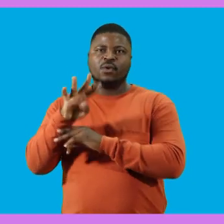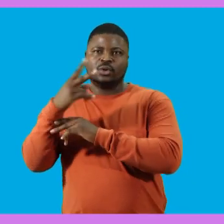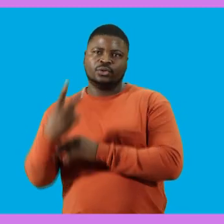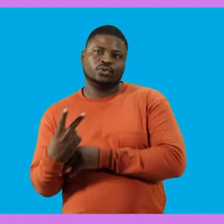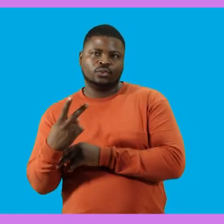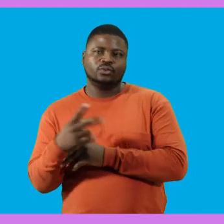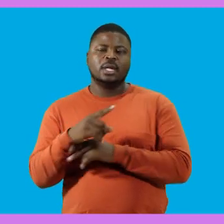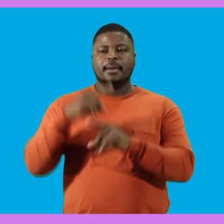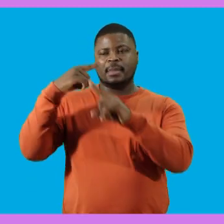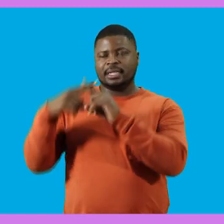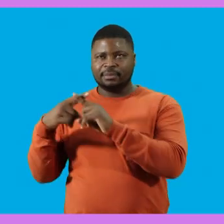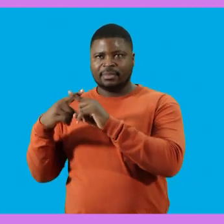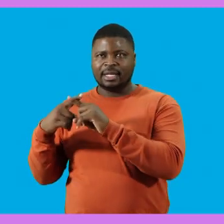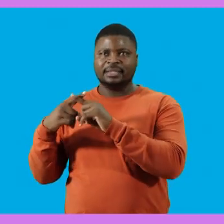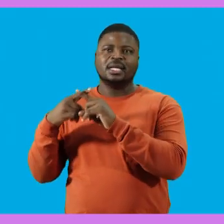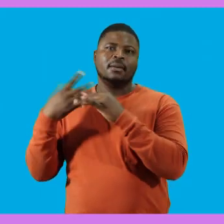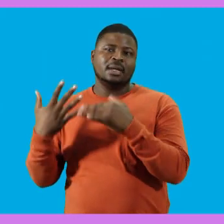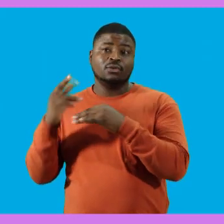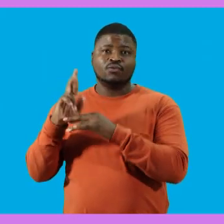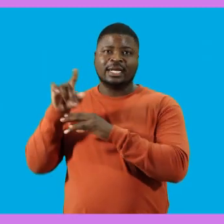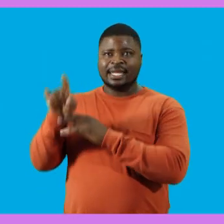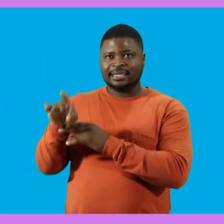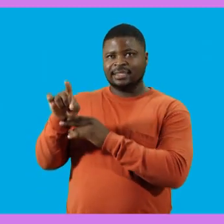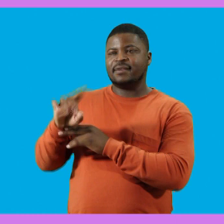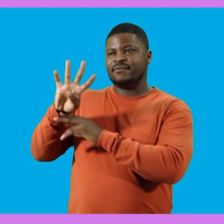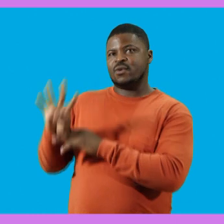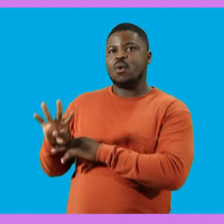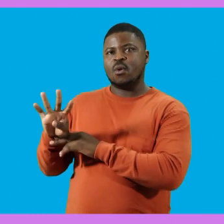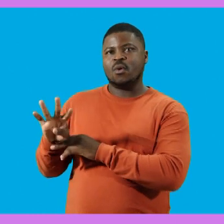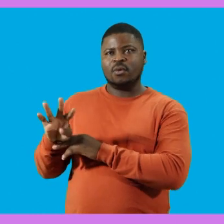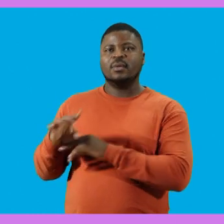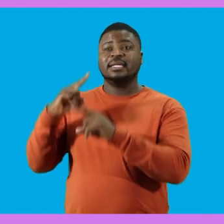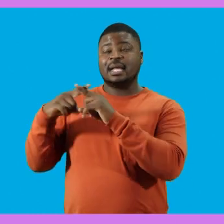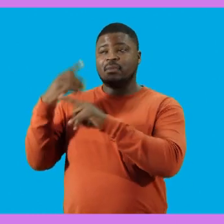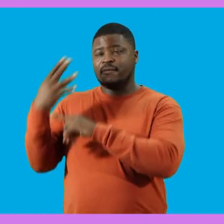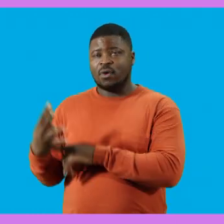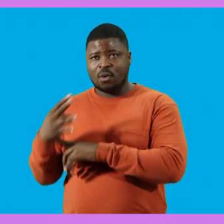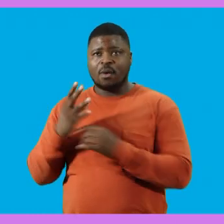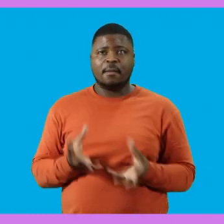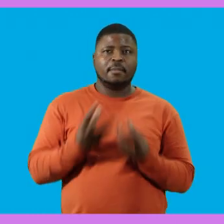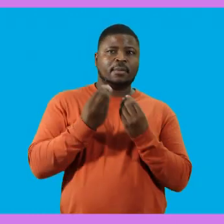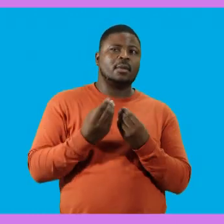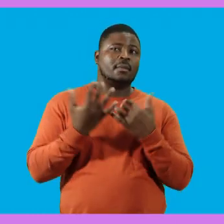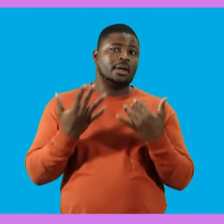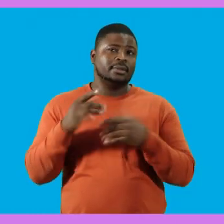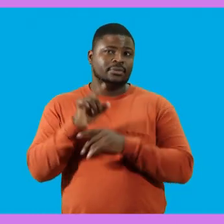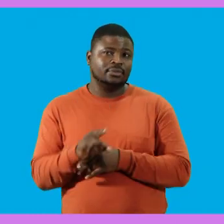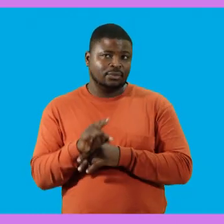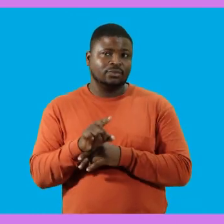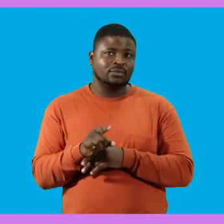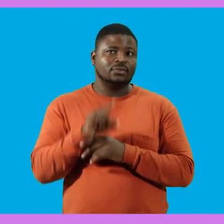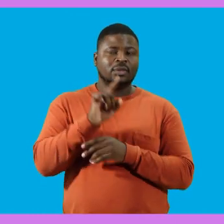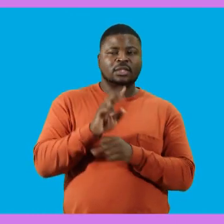3,142 times my radius, which is 4, and that gives me a